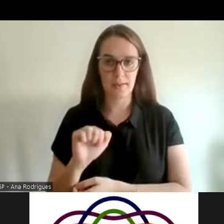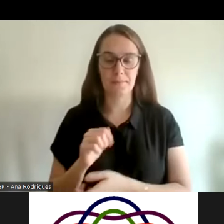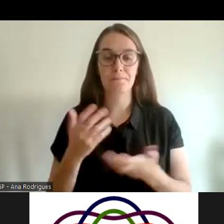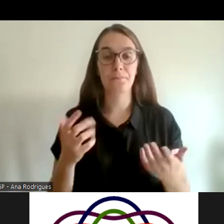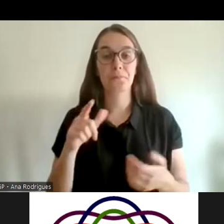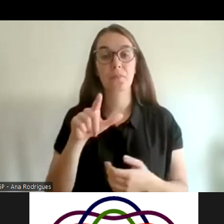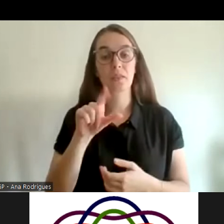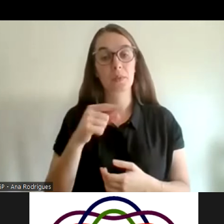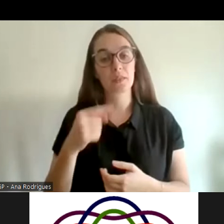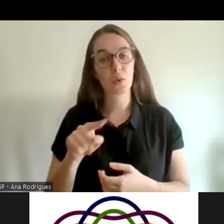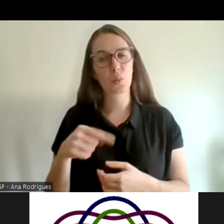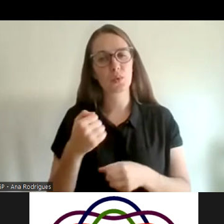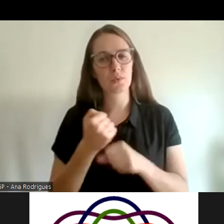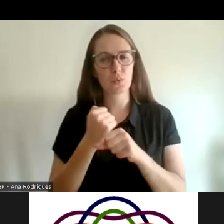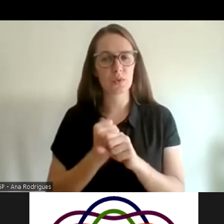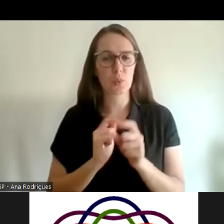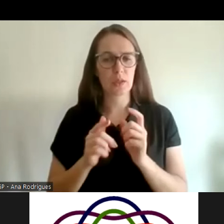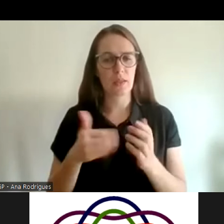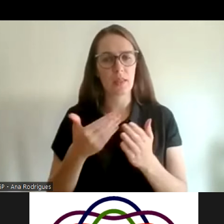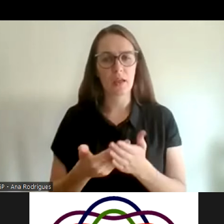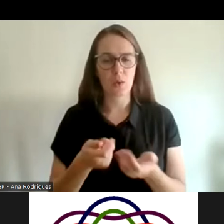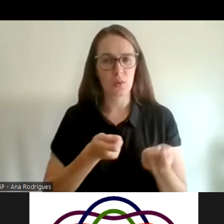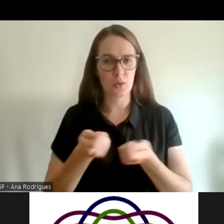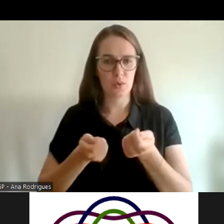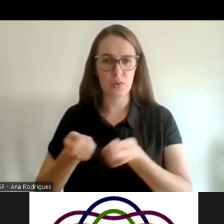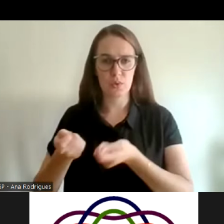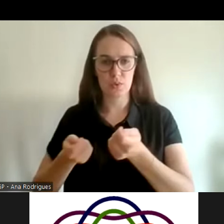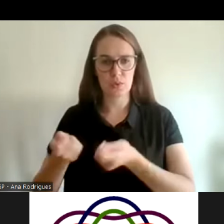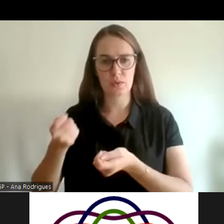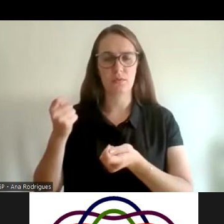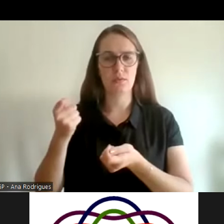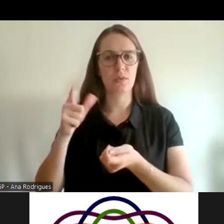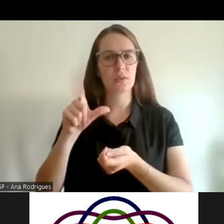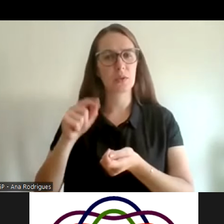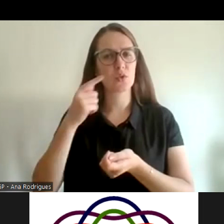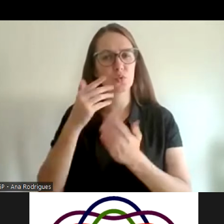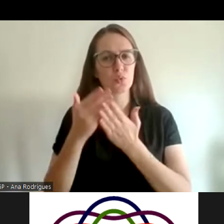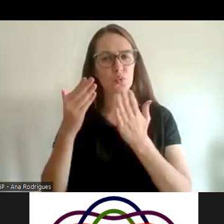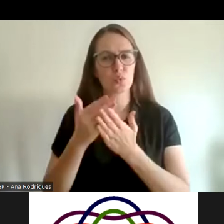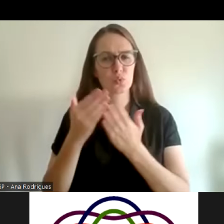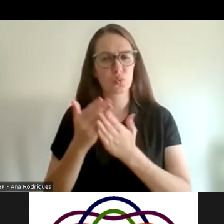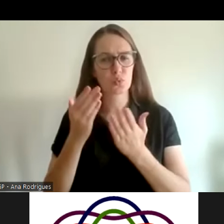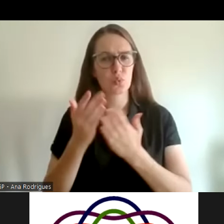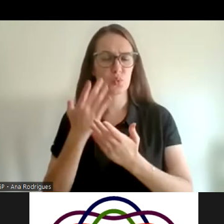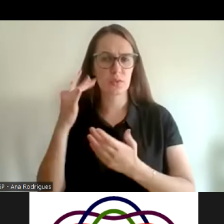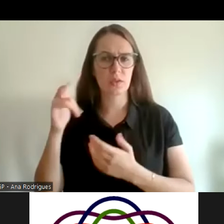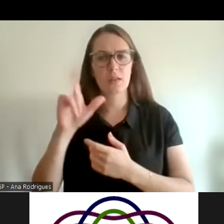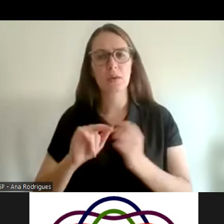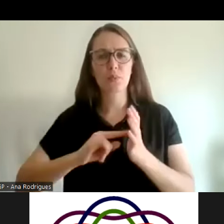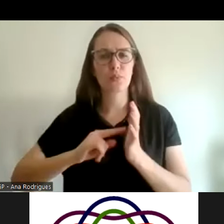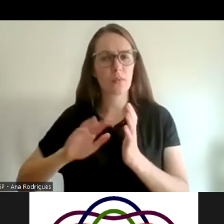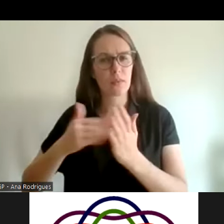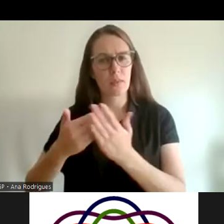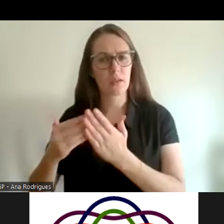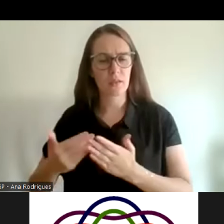other duty is to give the organizational background of the internal and external study program accreditations, to coordinate the